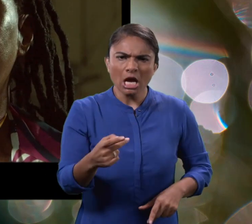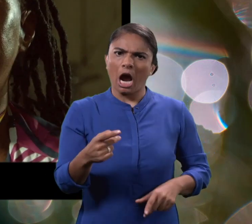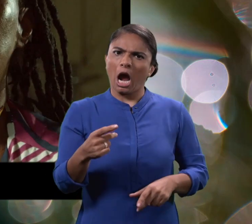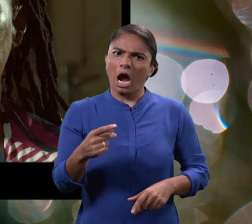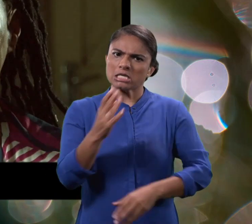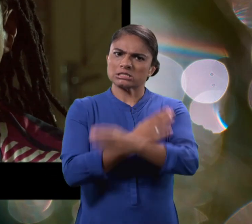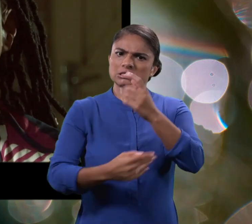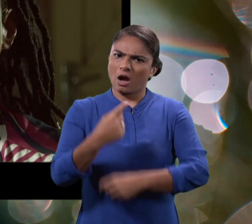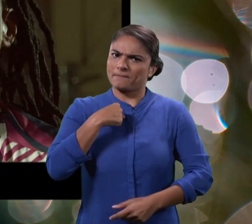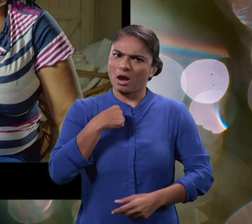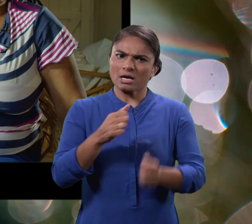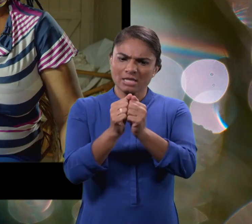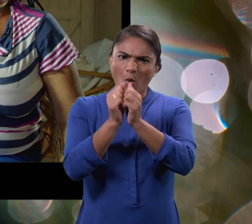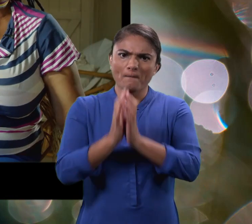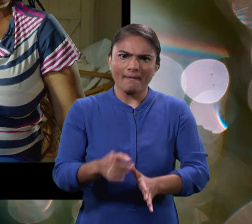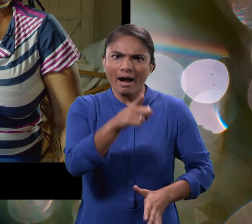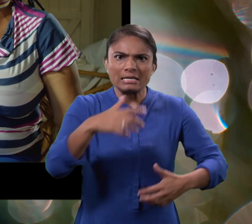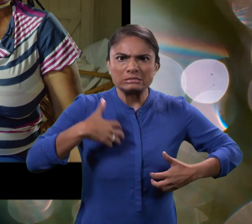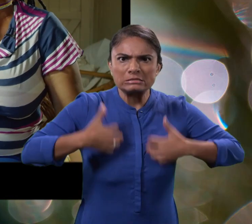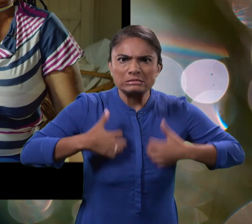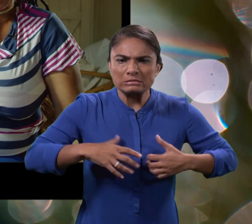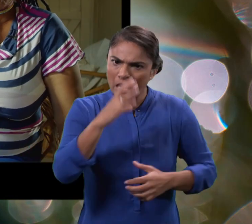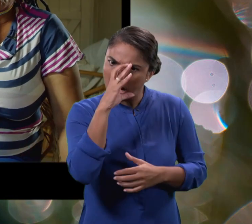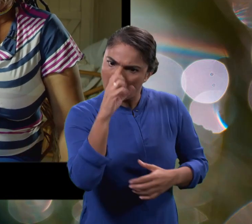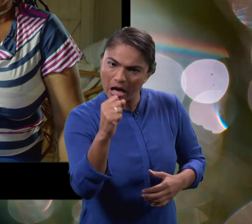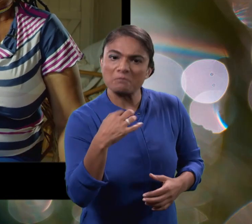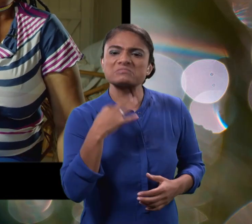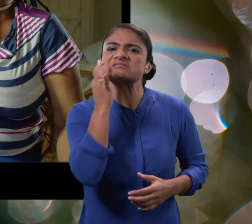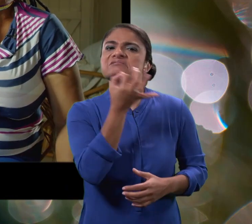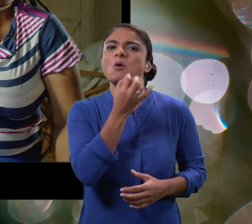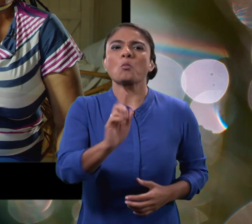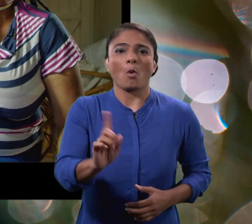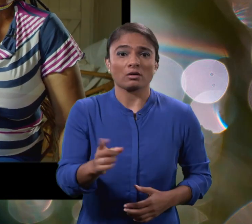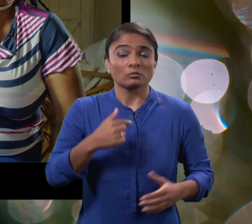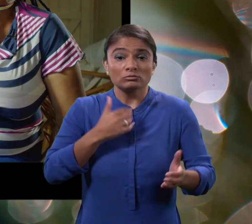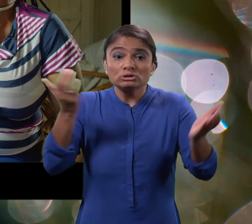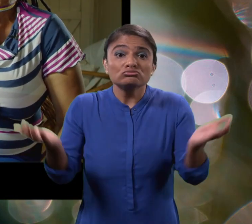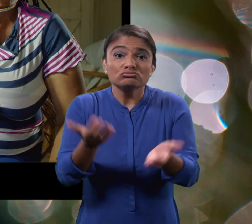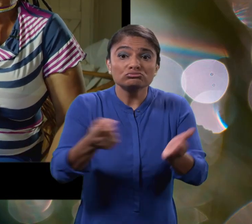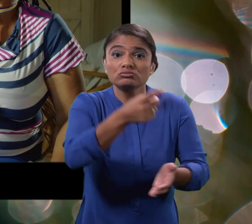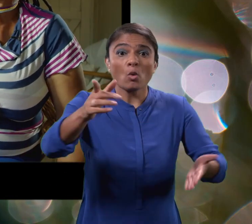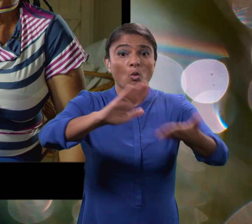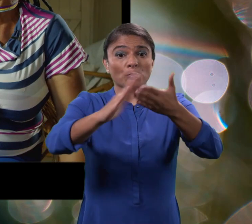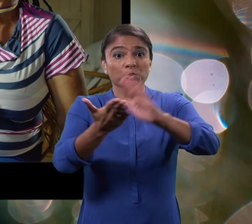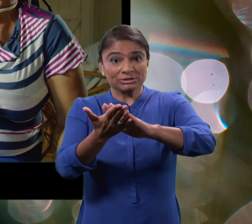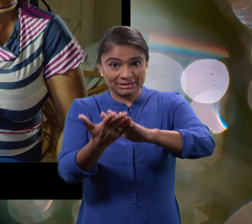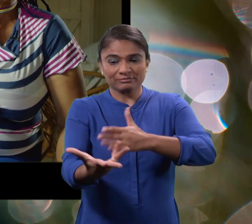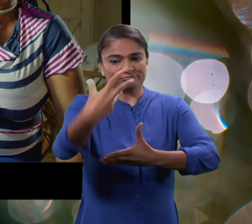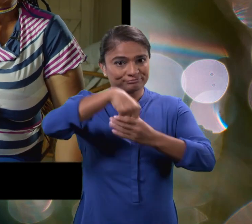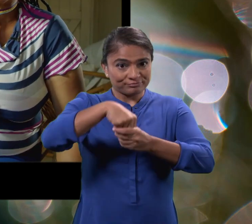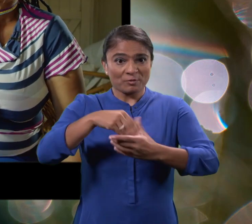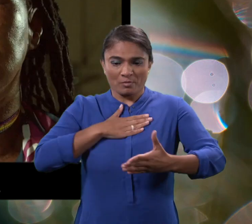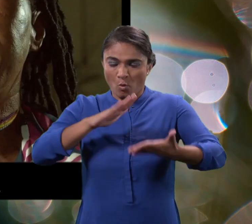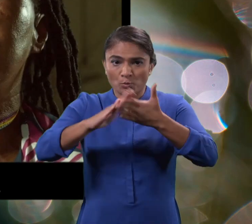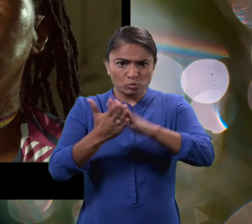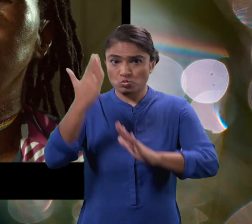xa ndivelile babe nomdla into endiyithethayo, futhi bakhuthaze nabanye abantu kwiindawo abahlala